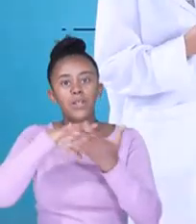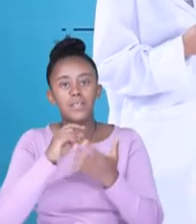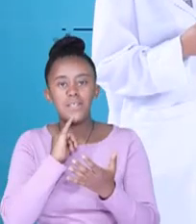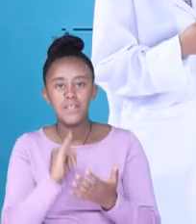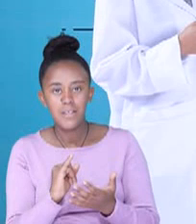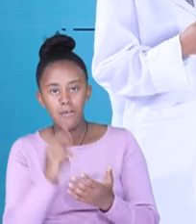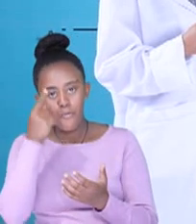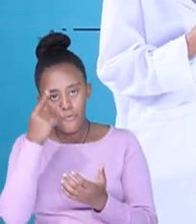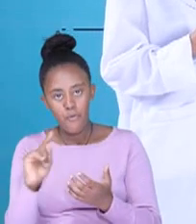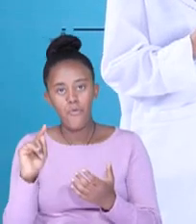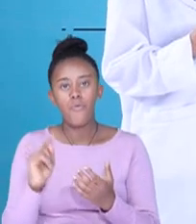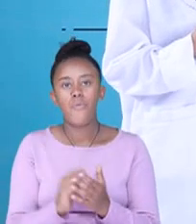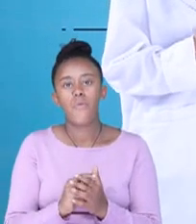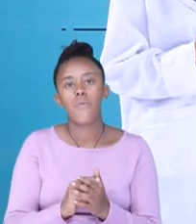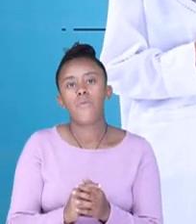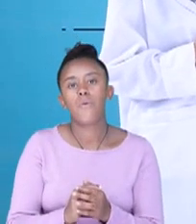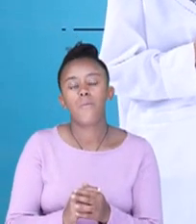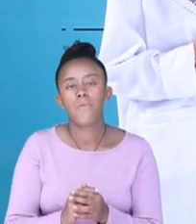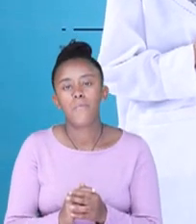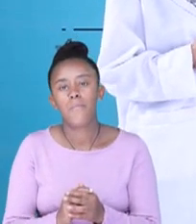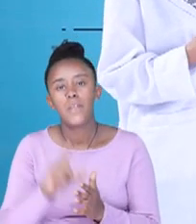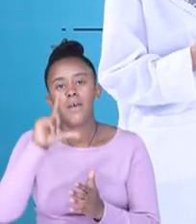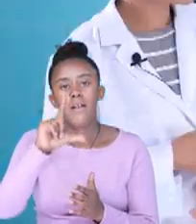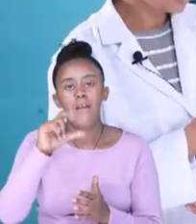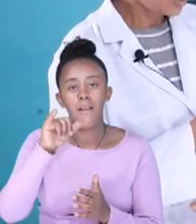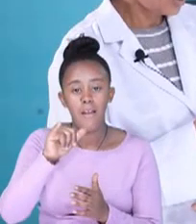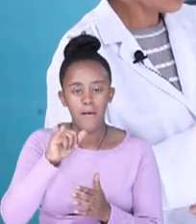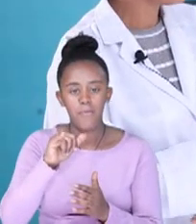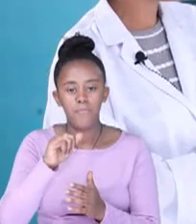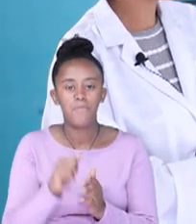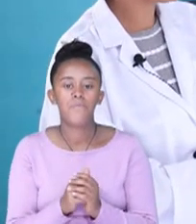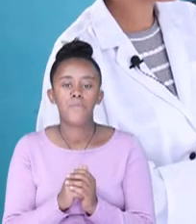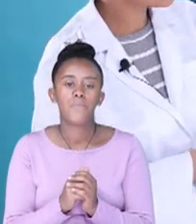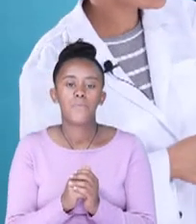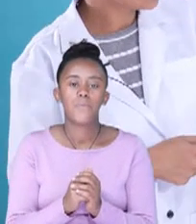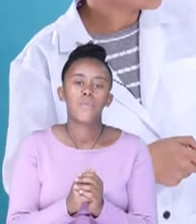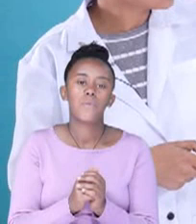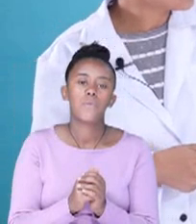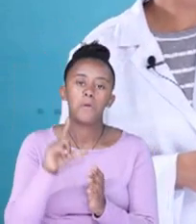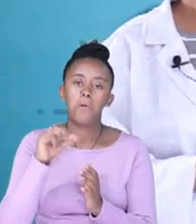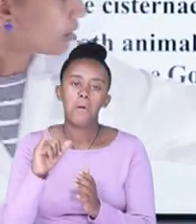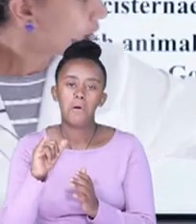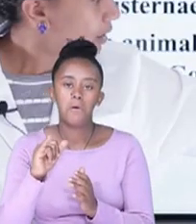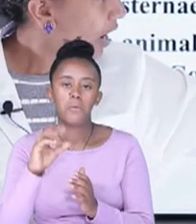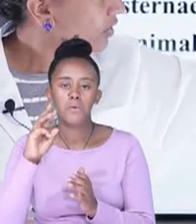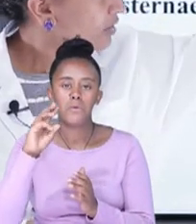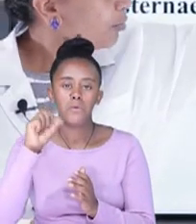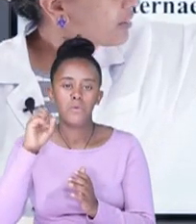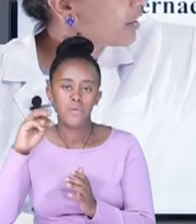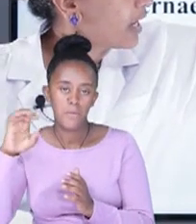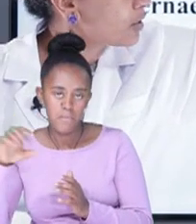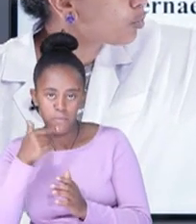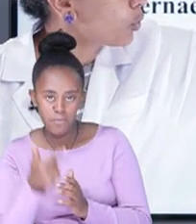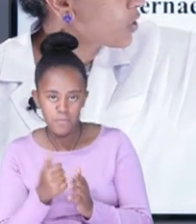site for lysosome production, because in Golgi Complex, as you see here, after